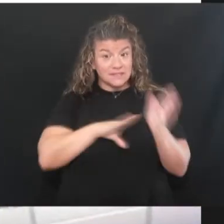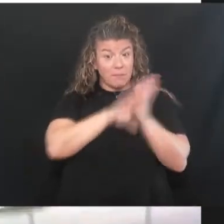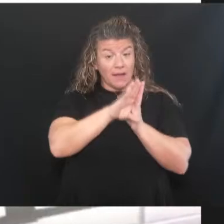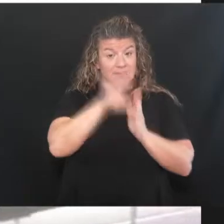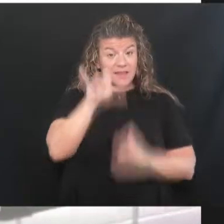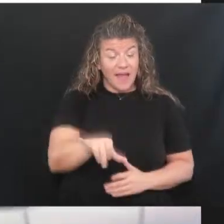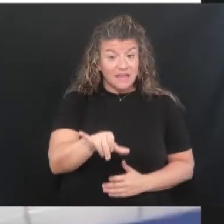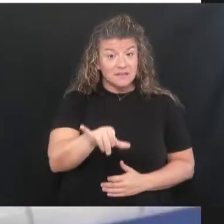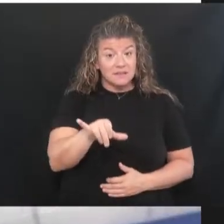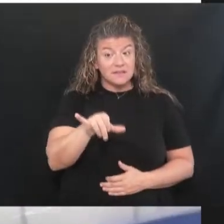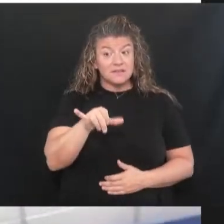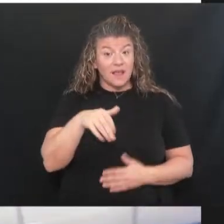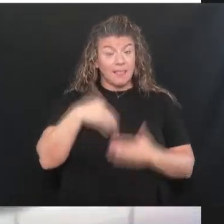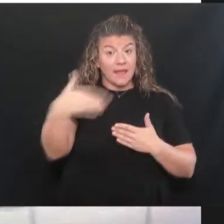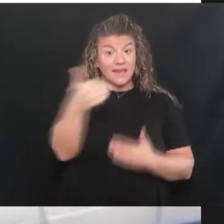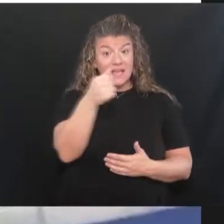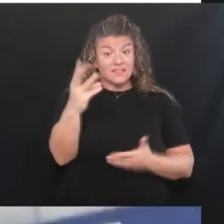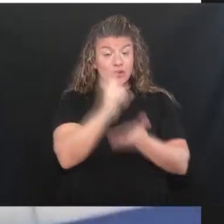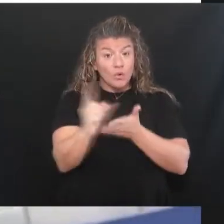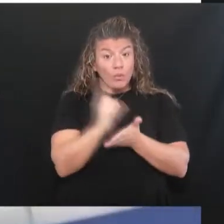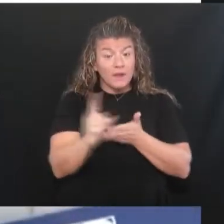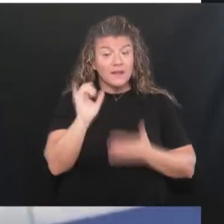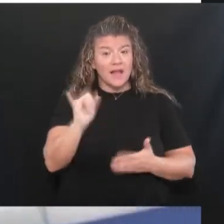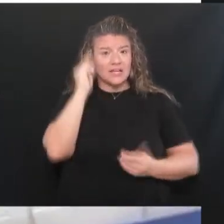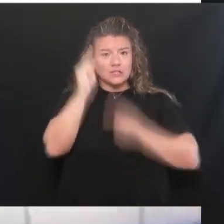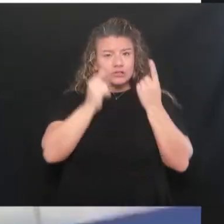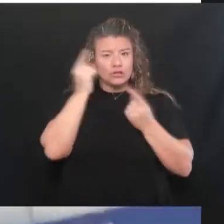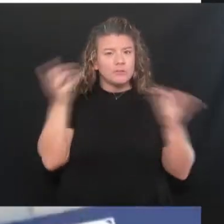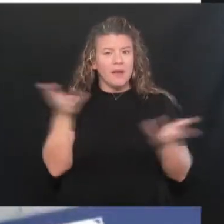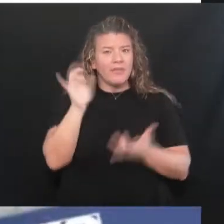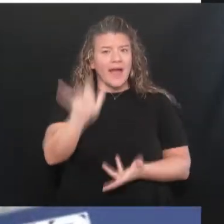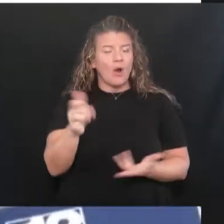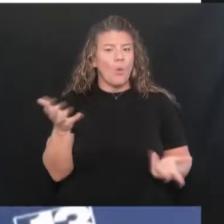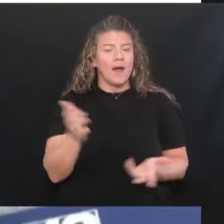this over the next few weeks? And what concerns do you have about that?